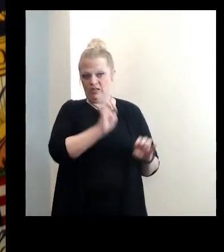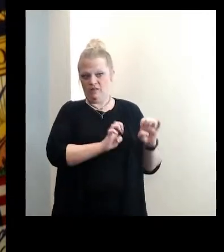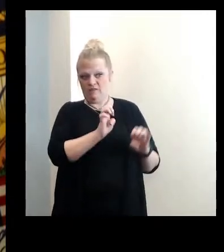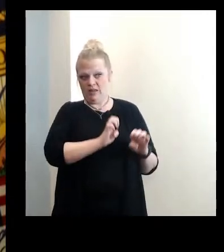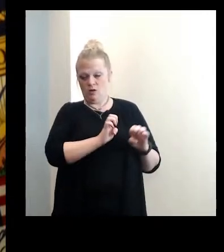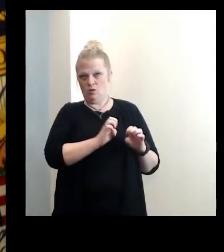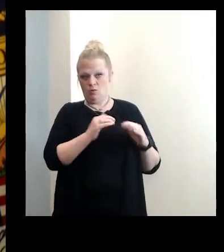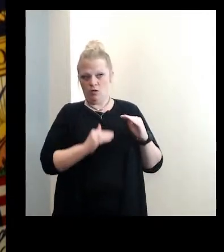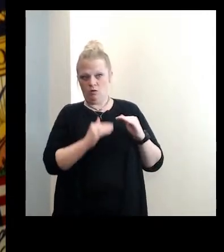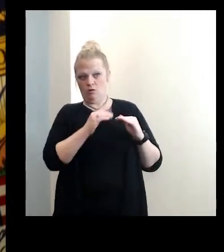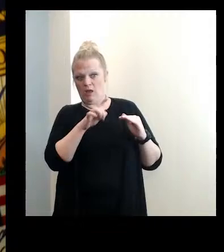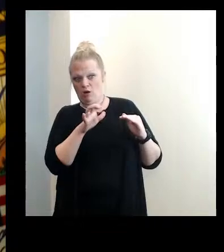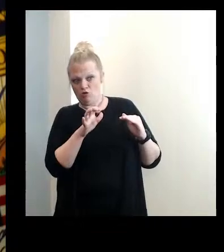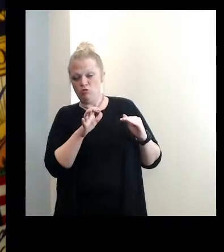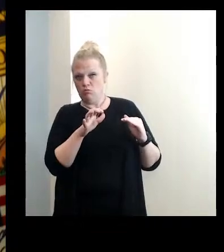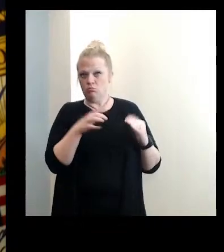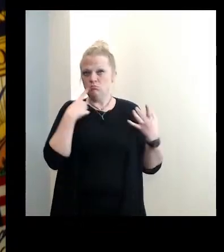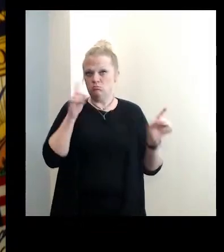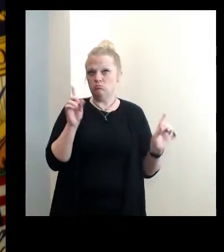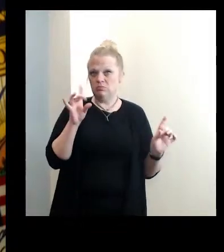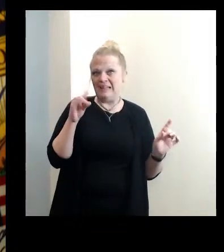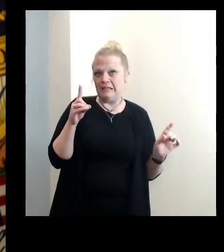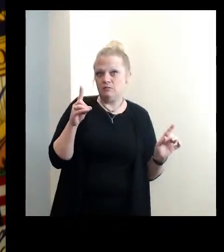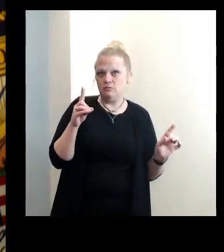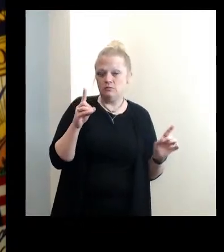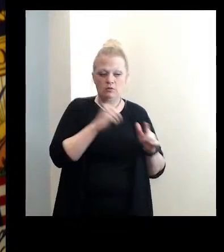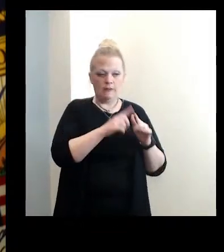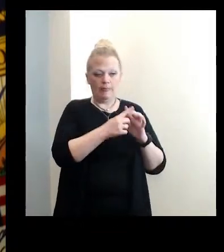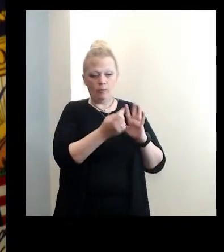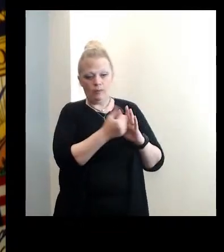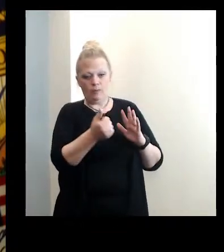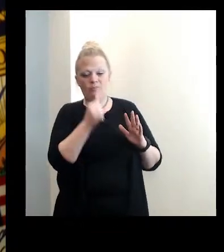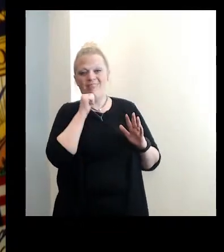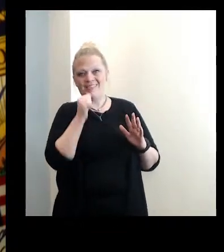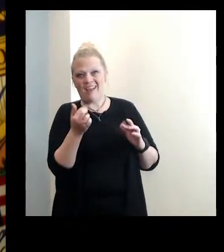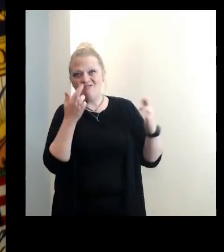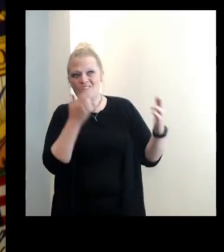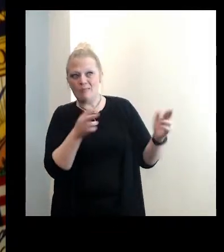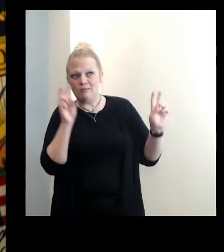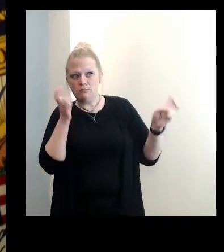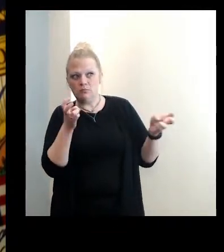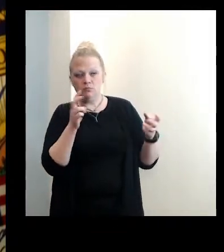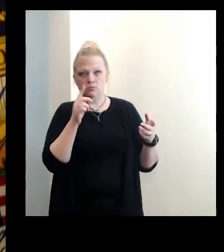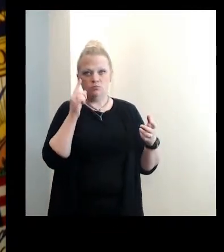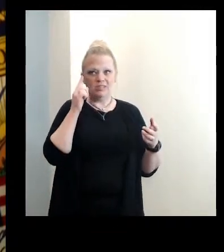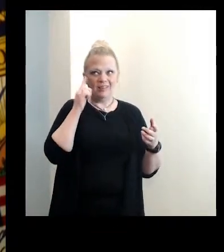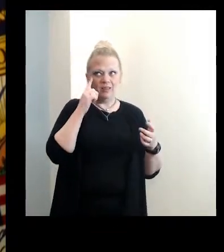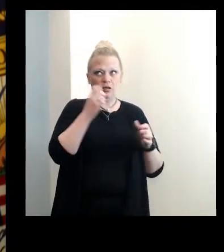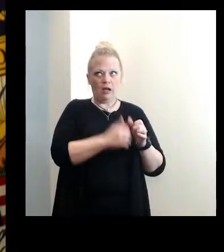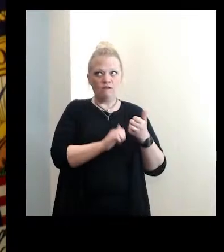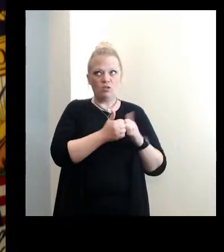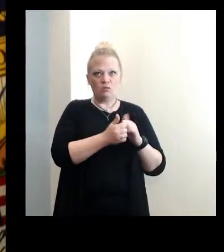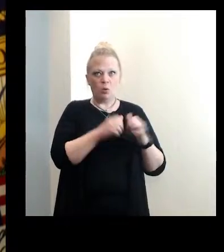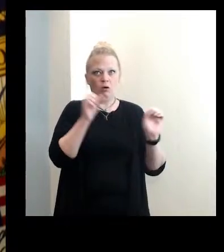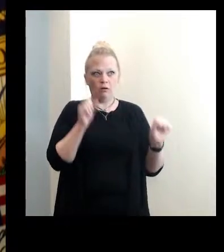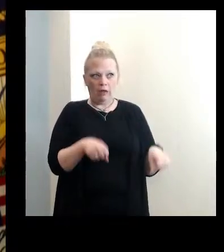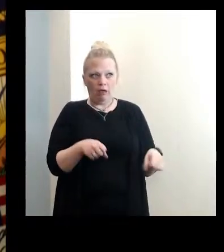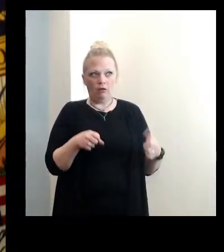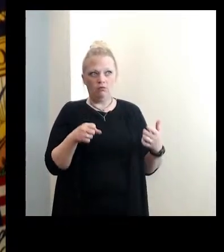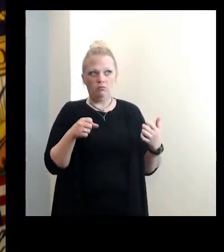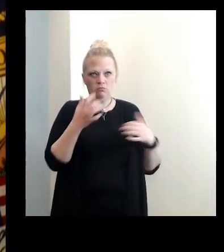100 threshold, and we did. And we removed the not recommended for wrestling, which means I think every sport that could be played is now has